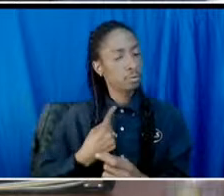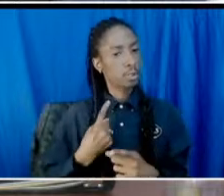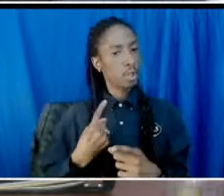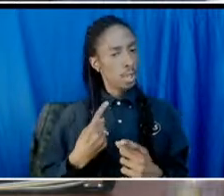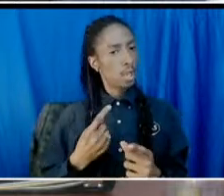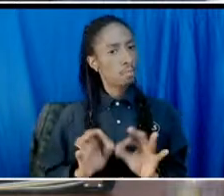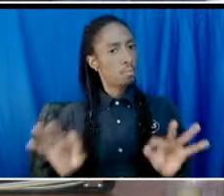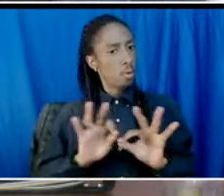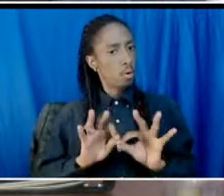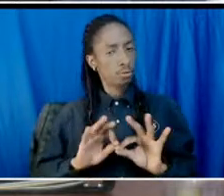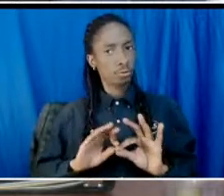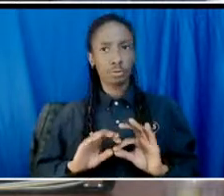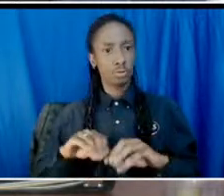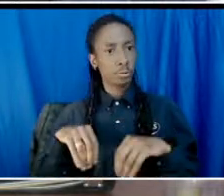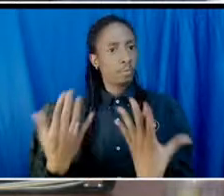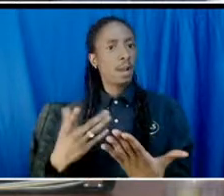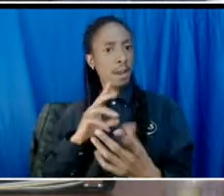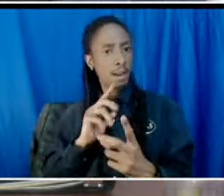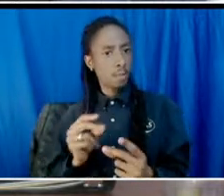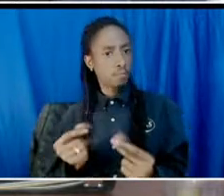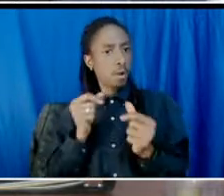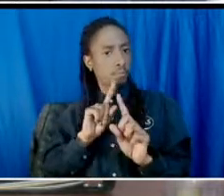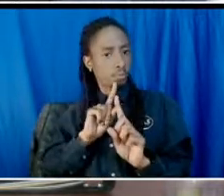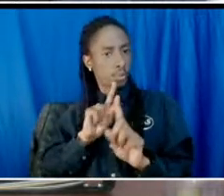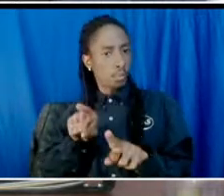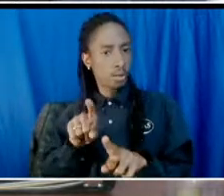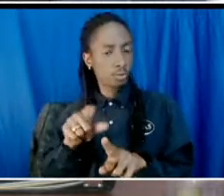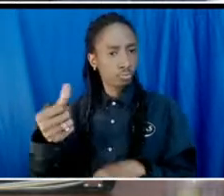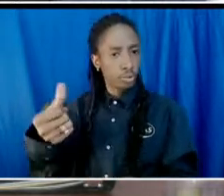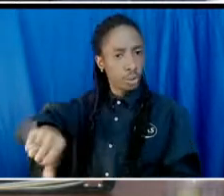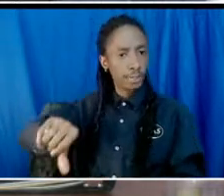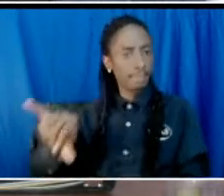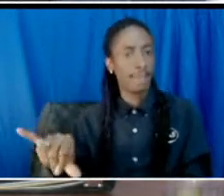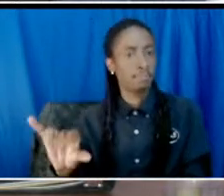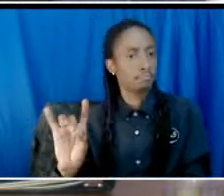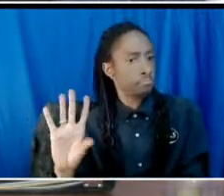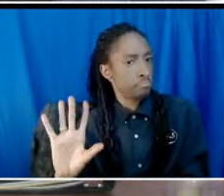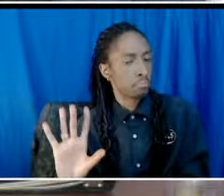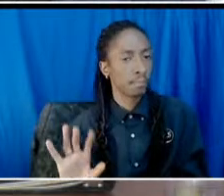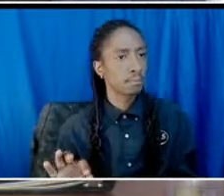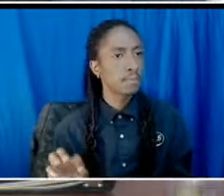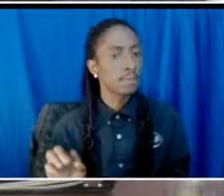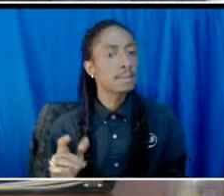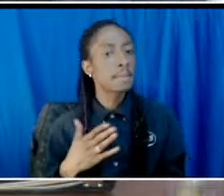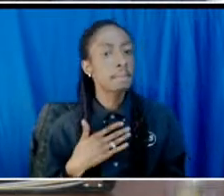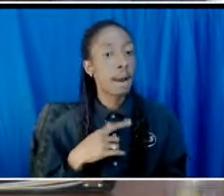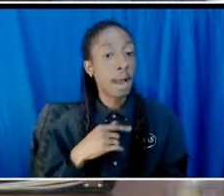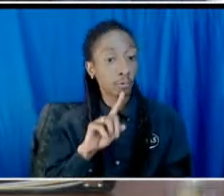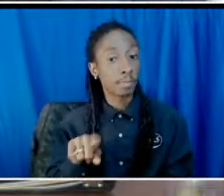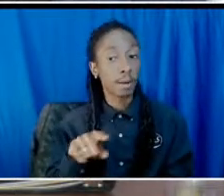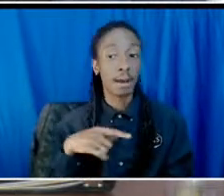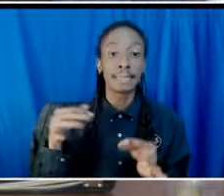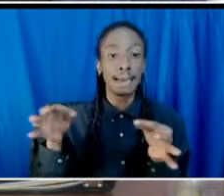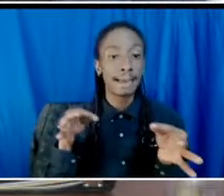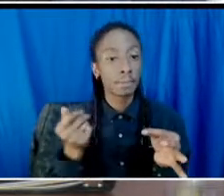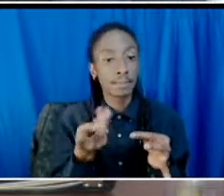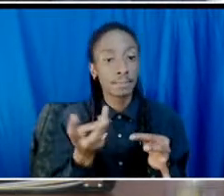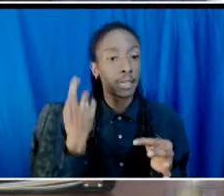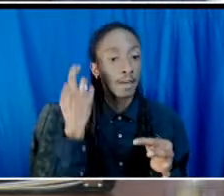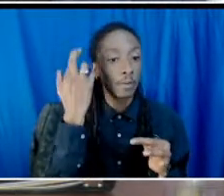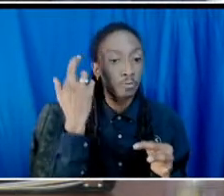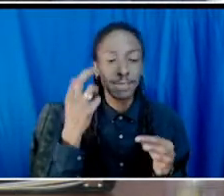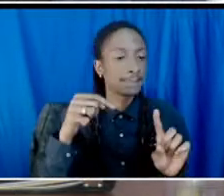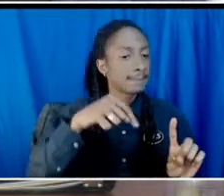response rejecting this out of hand. There were, in my response, I explained a number of reasons this is not the department's